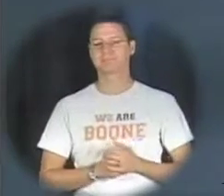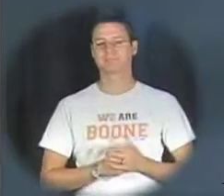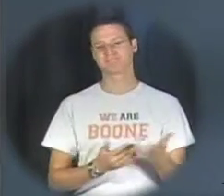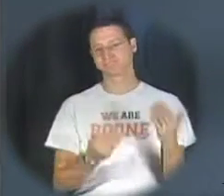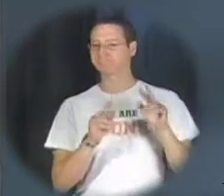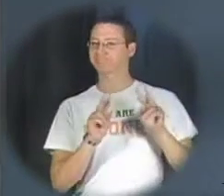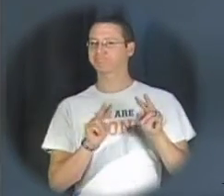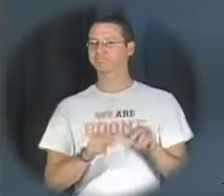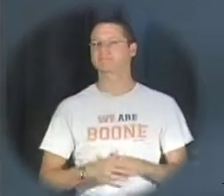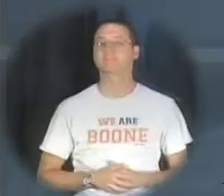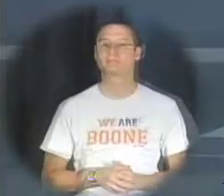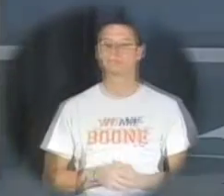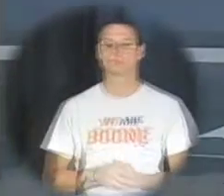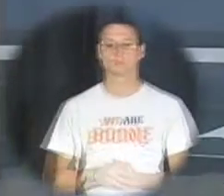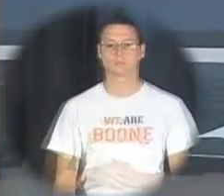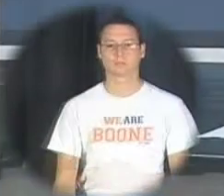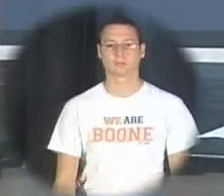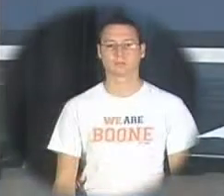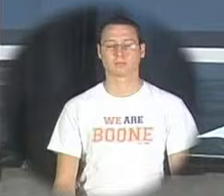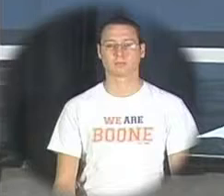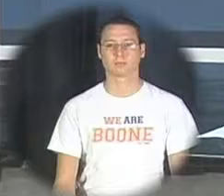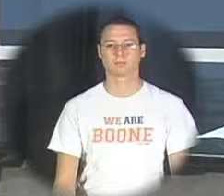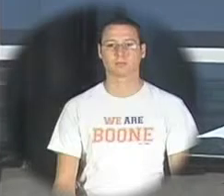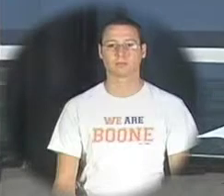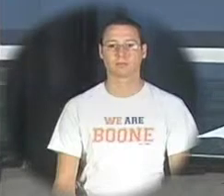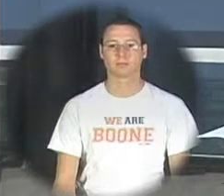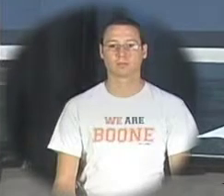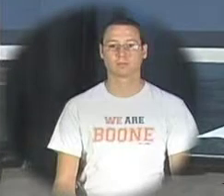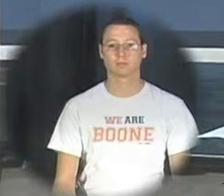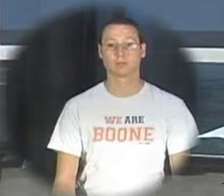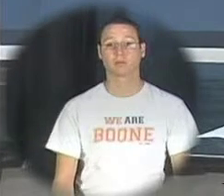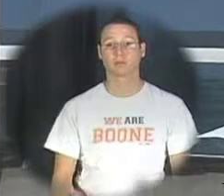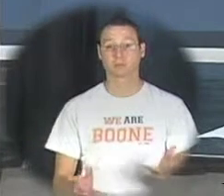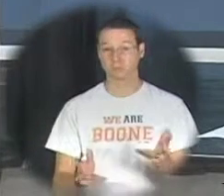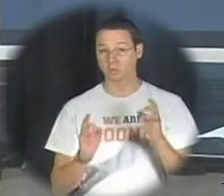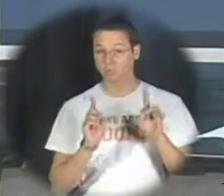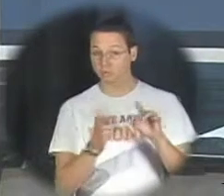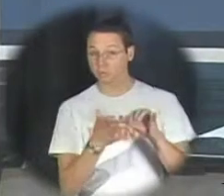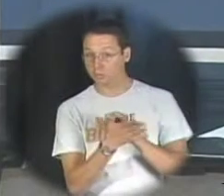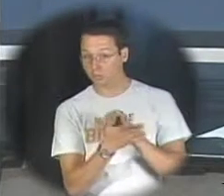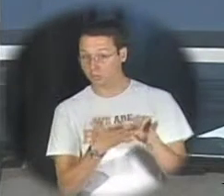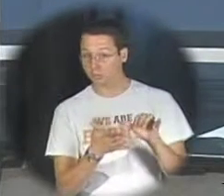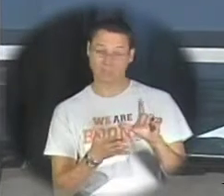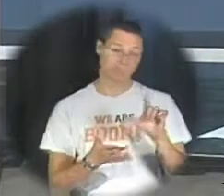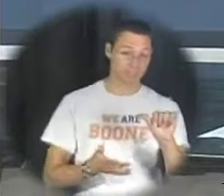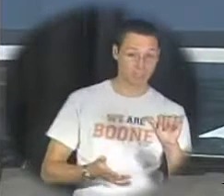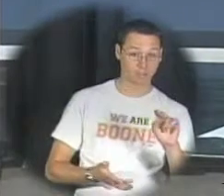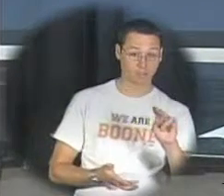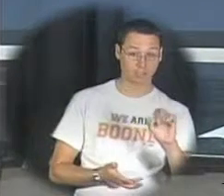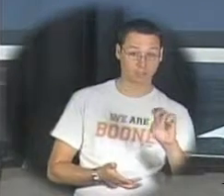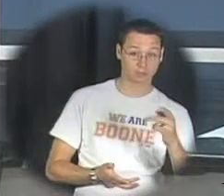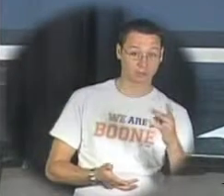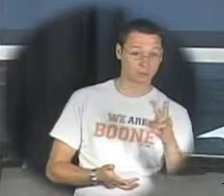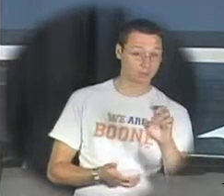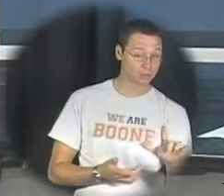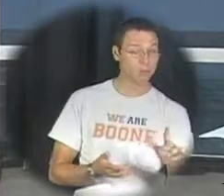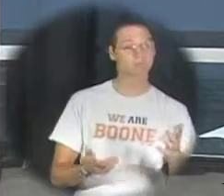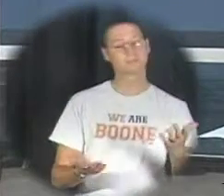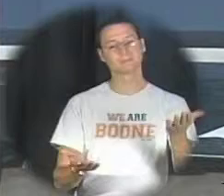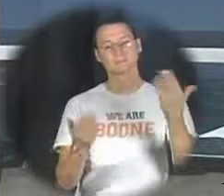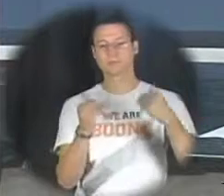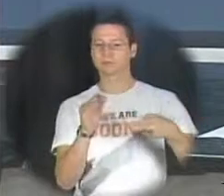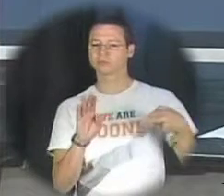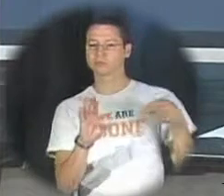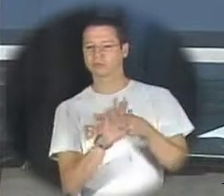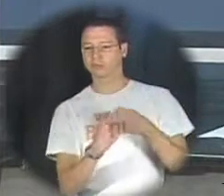seeing you there. Have you ever wanted to travel to New York, Las Vegas, or Nashville? Come on, everybody, and take a trip with